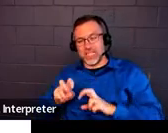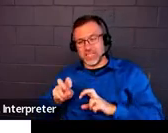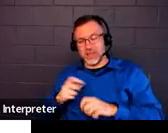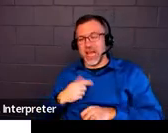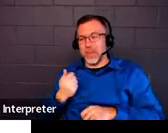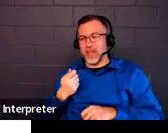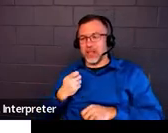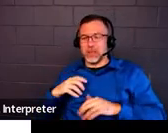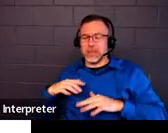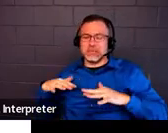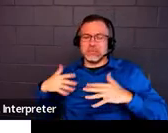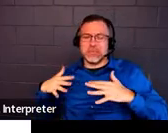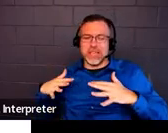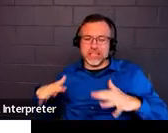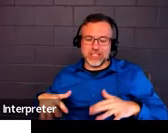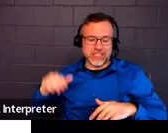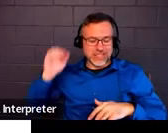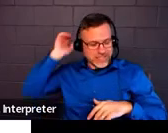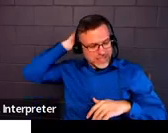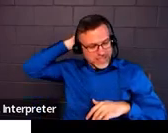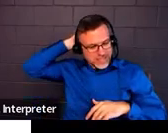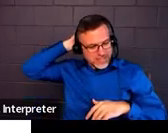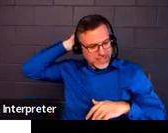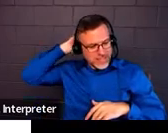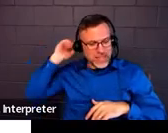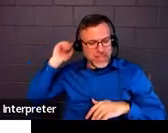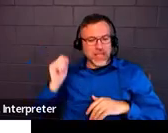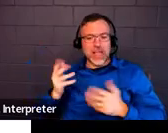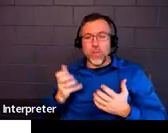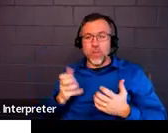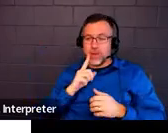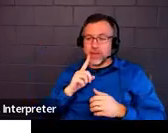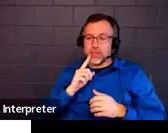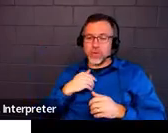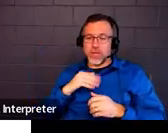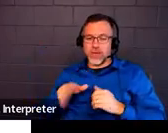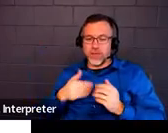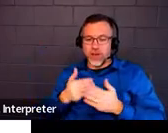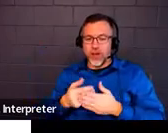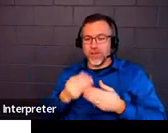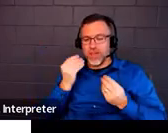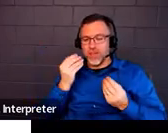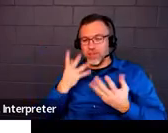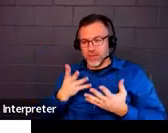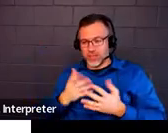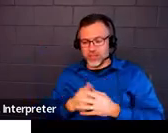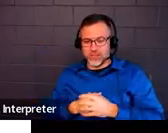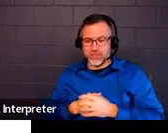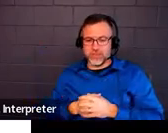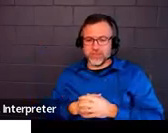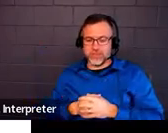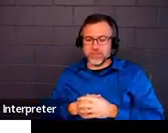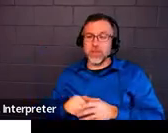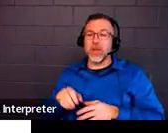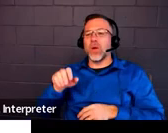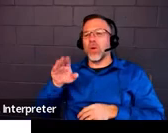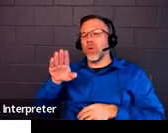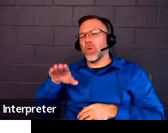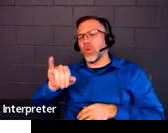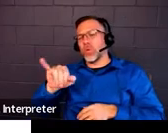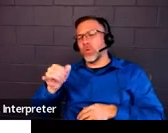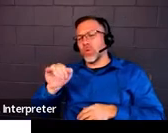make sure that, you know, I get all of the information and that uh-huh. I need one. And Jody is such a